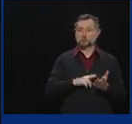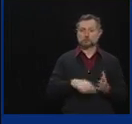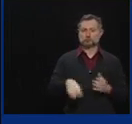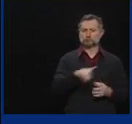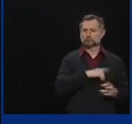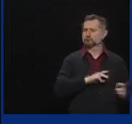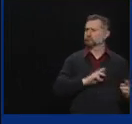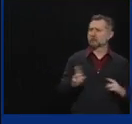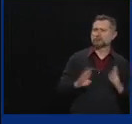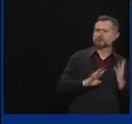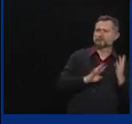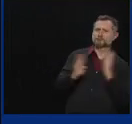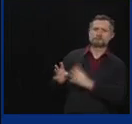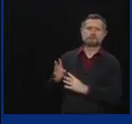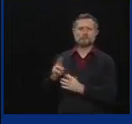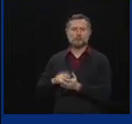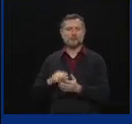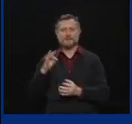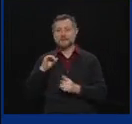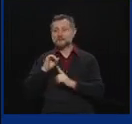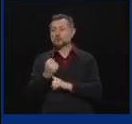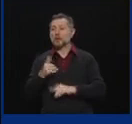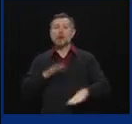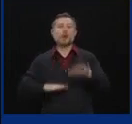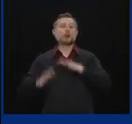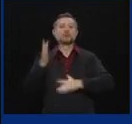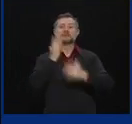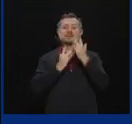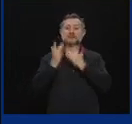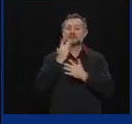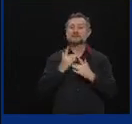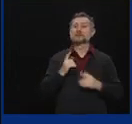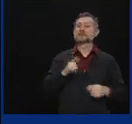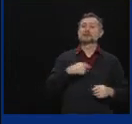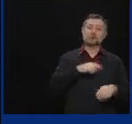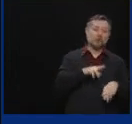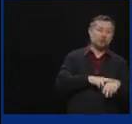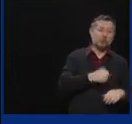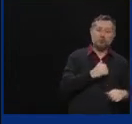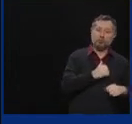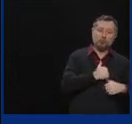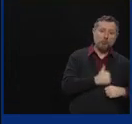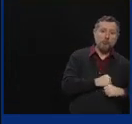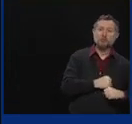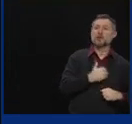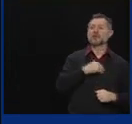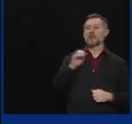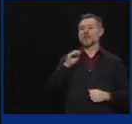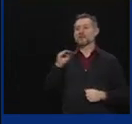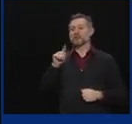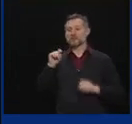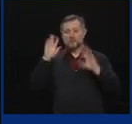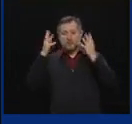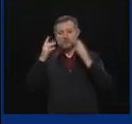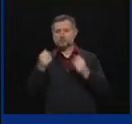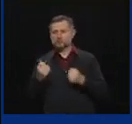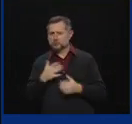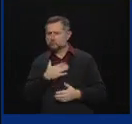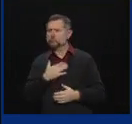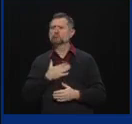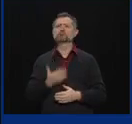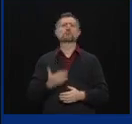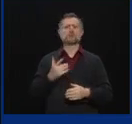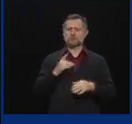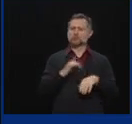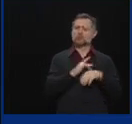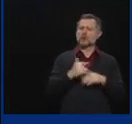If it gets dire, we have the National Guard. We have EMTs who are willing to assist. So we have resources, but the first question